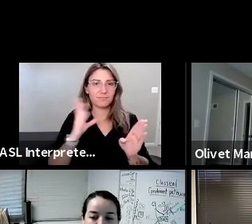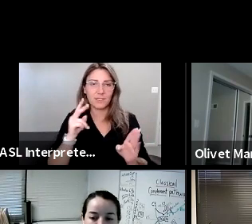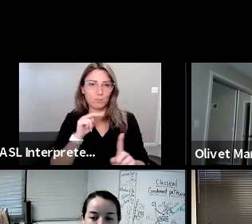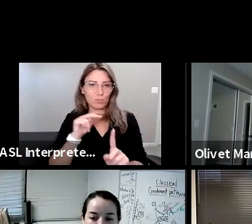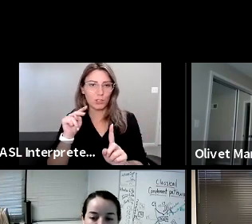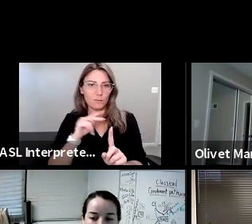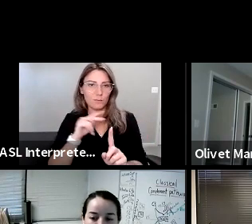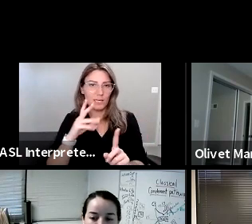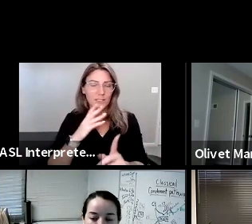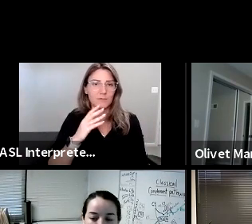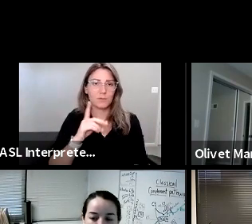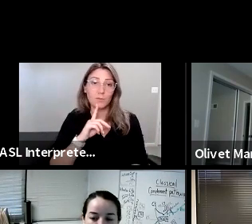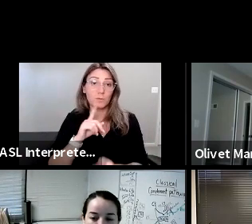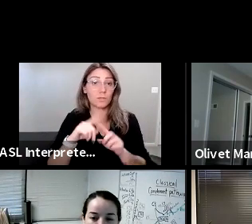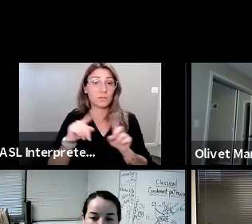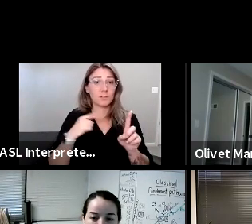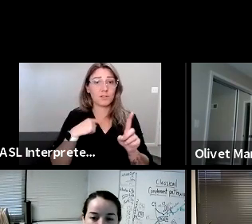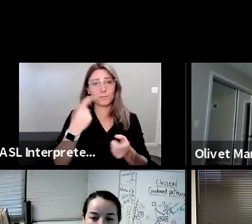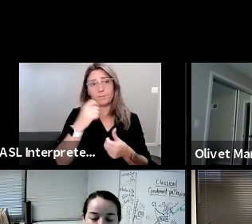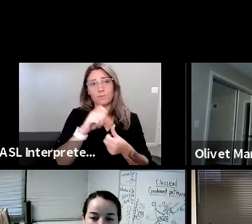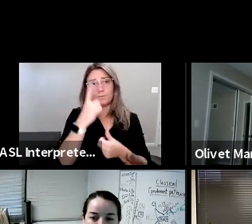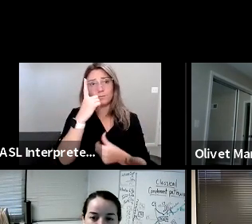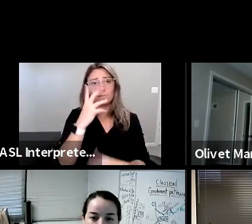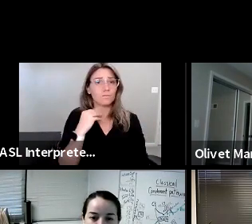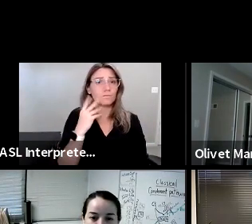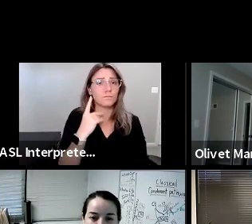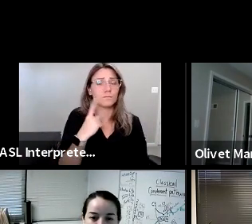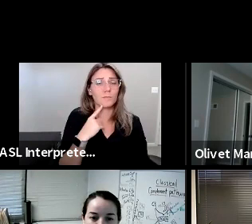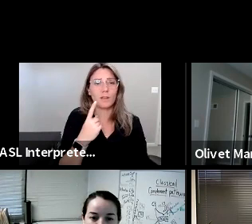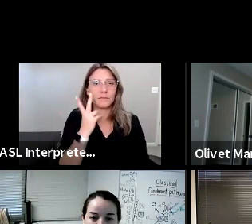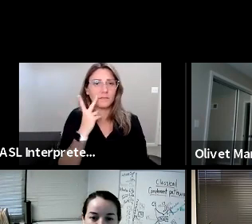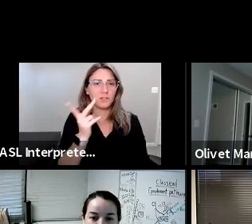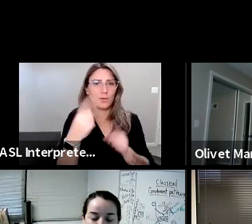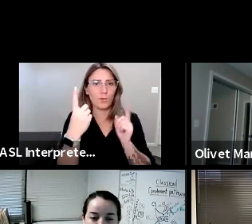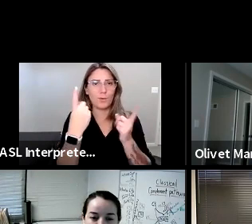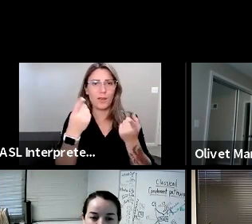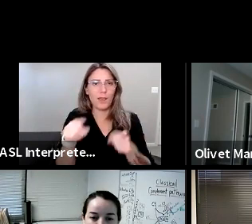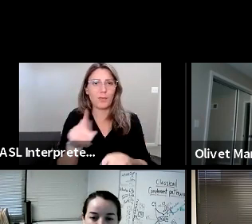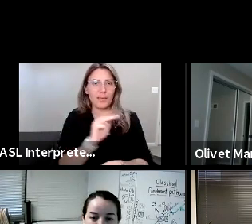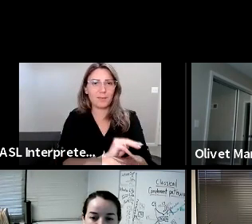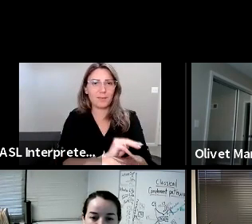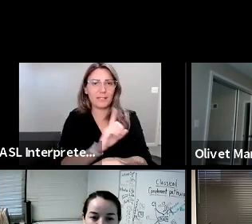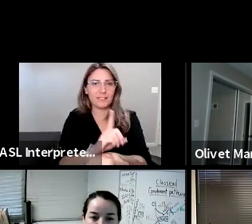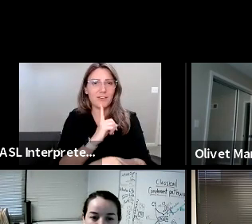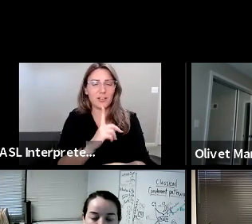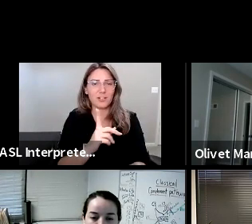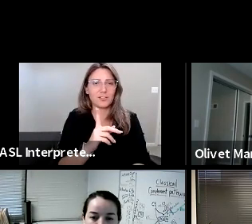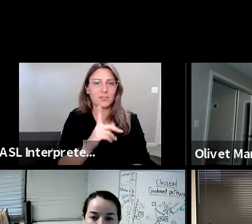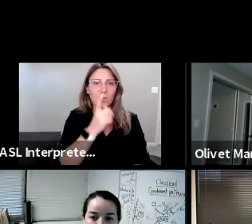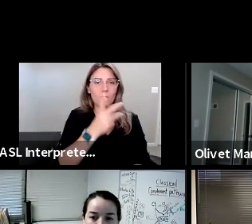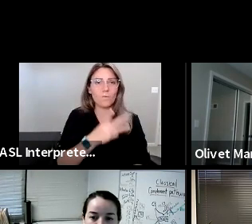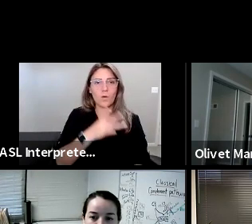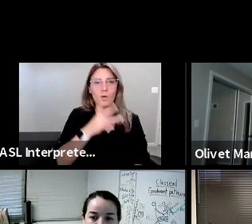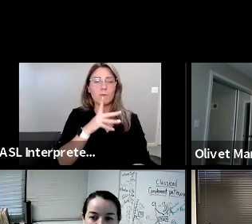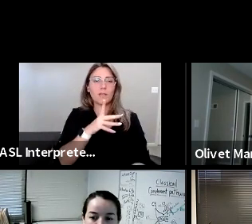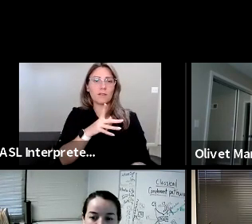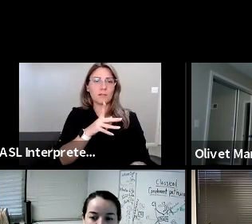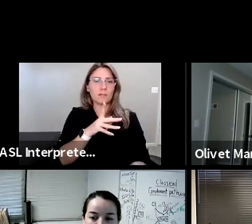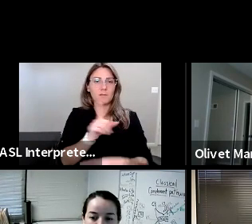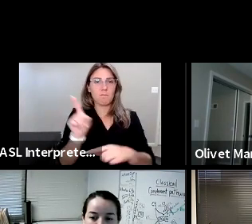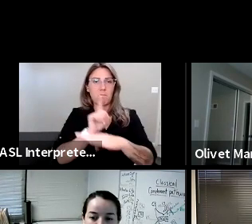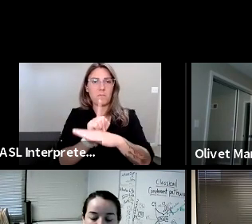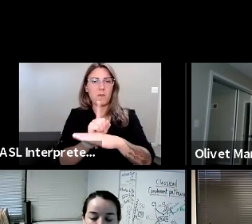very different. I remember just one experience where I saw a whole argument happen at McDonald's where the ladies working behind the counter were speaking in